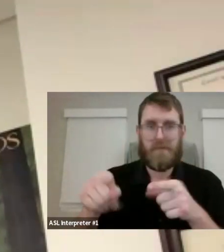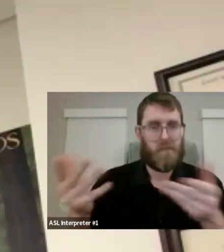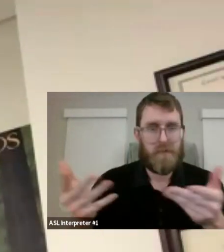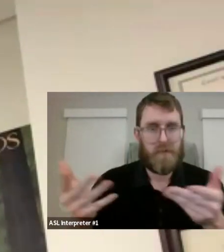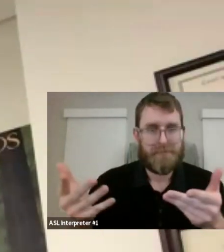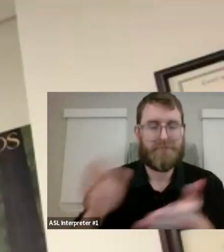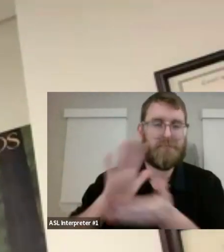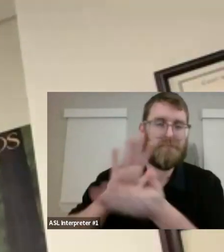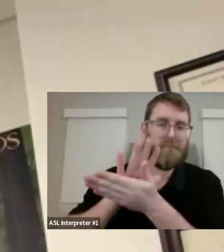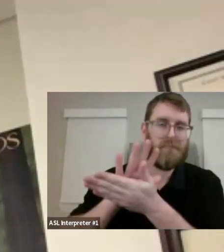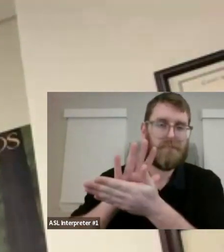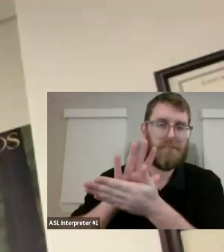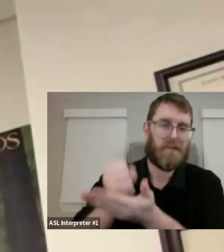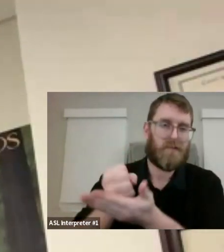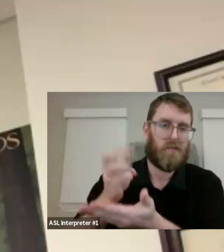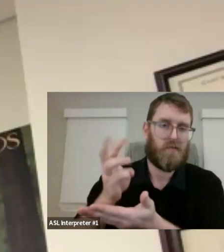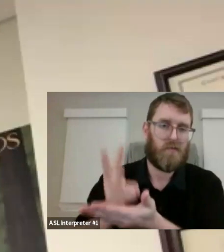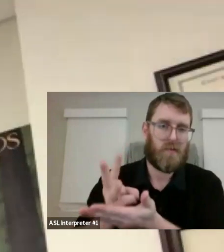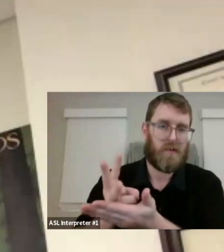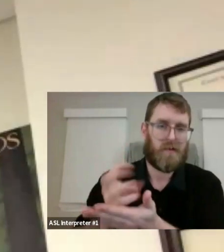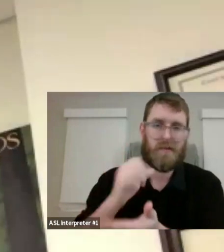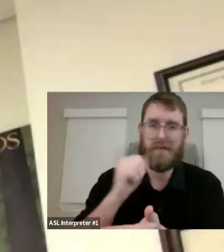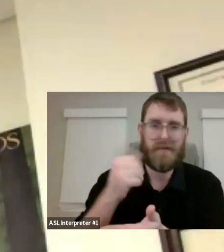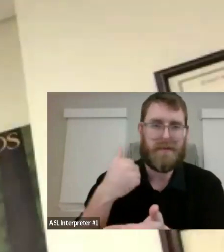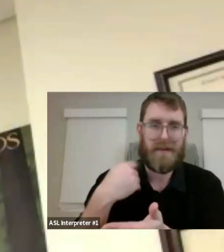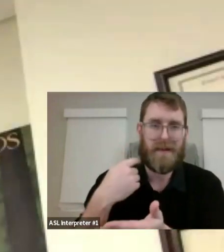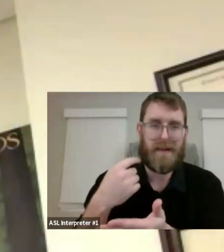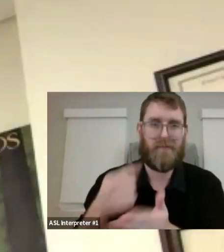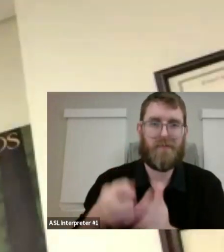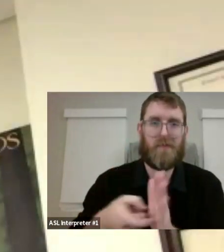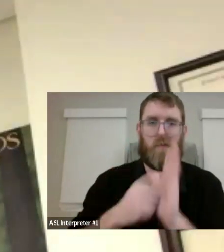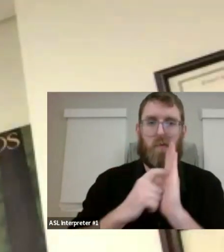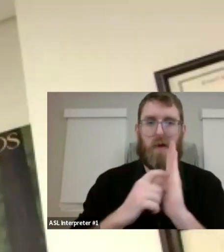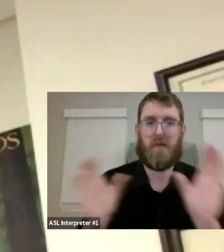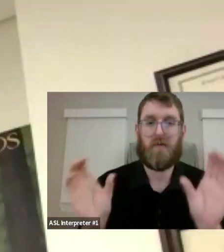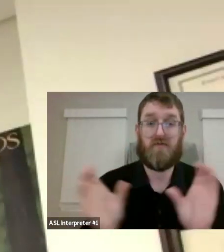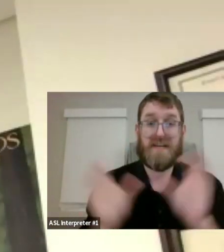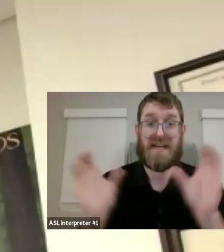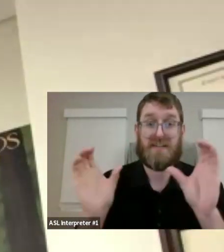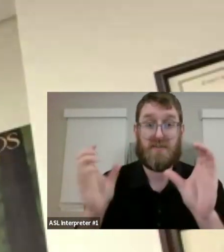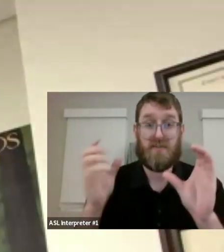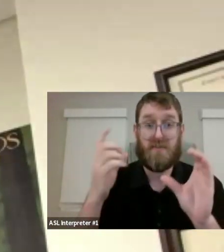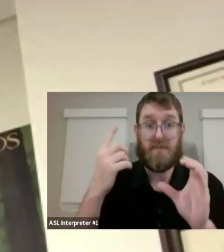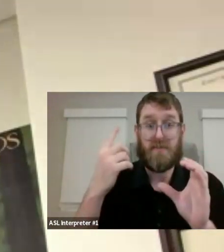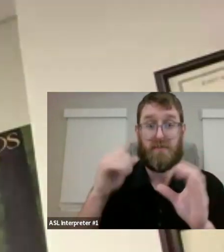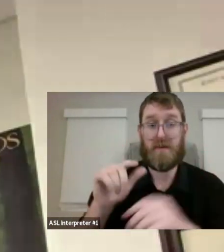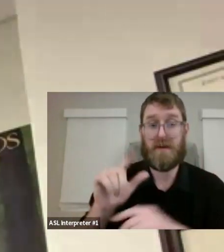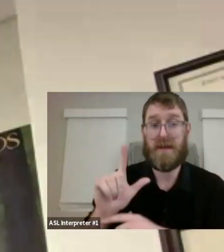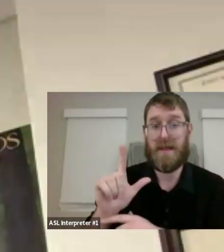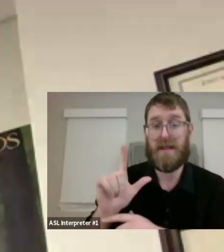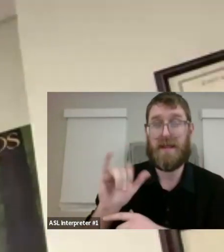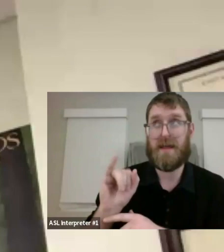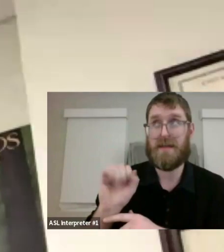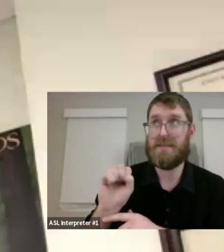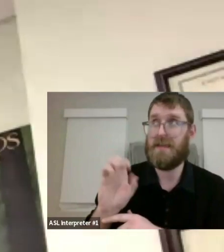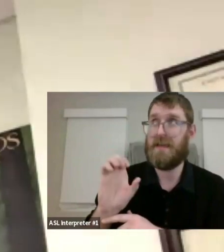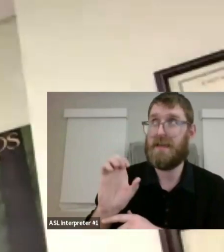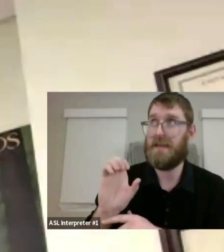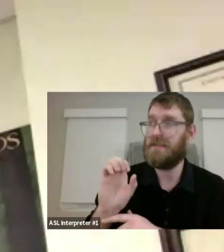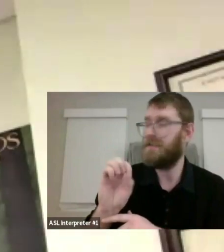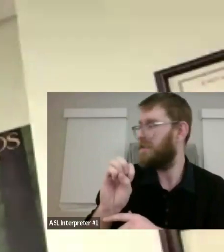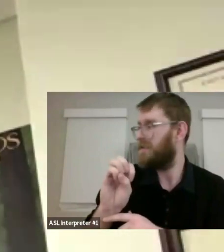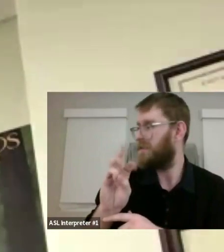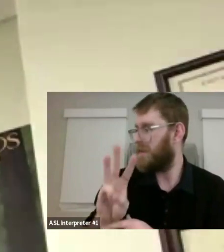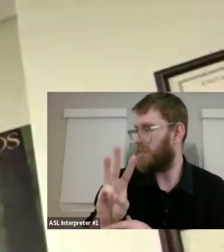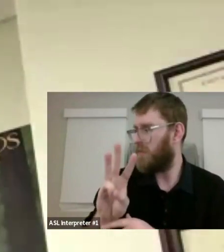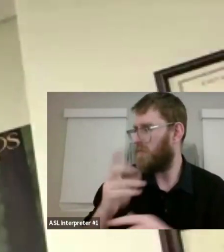schools, the social worker does not have the requisite credentialing. As an LICSW, the letters might have been